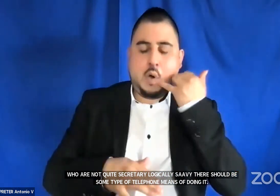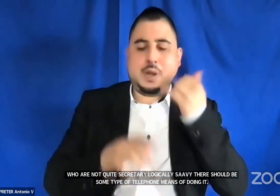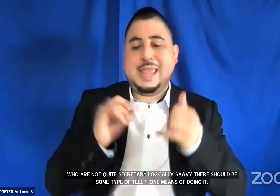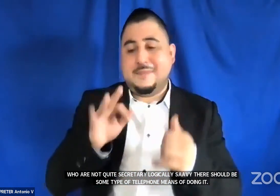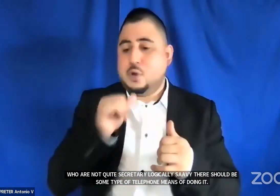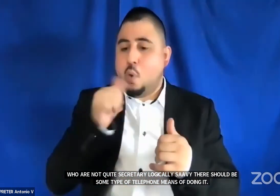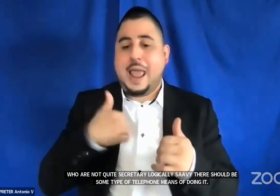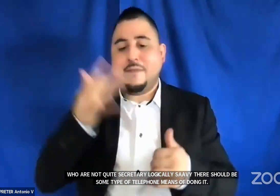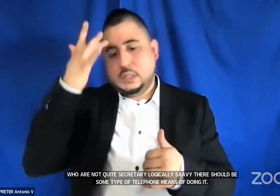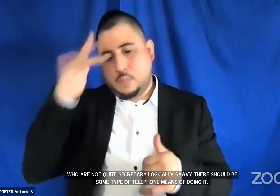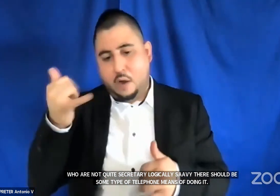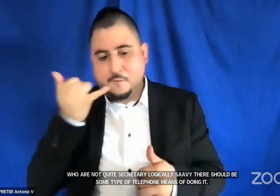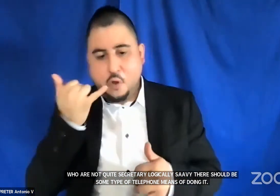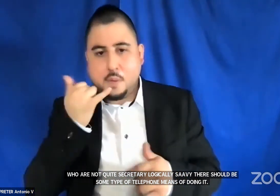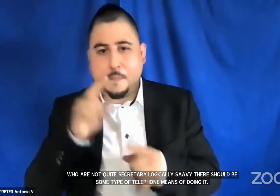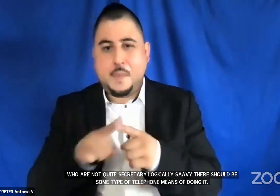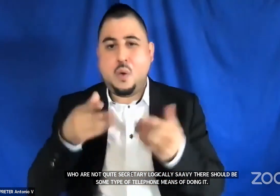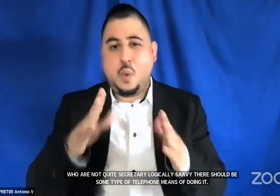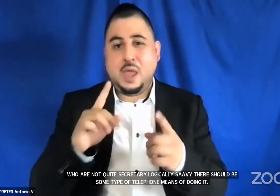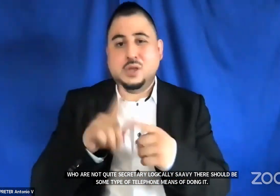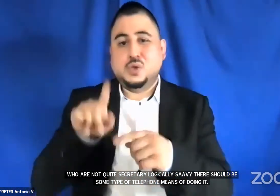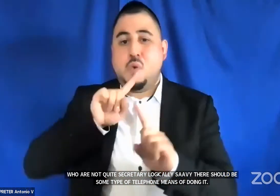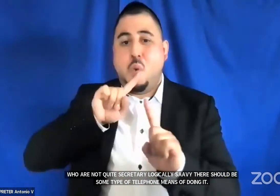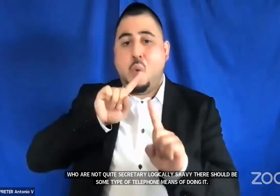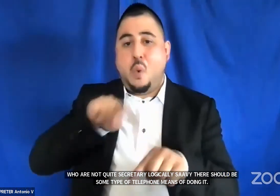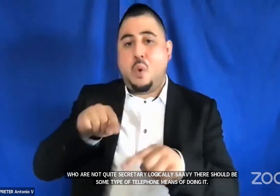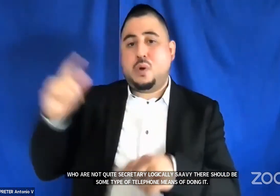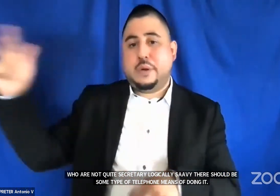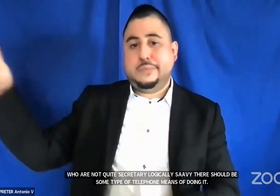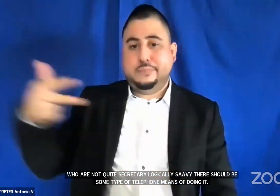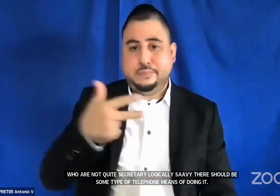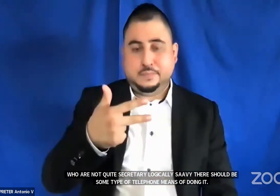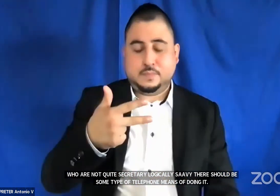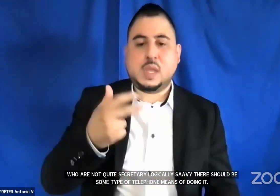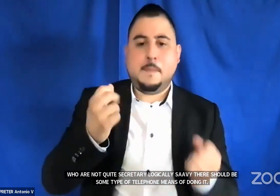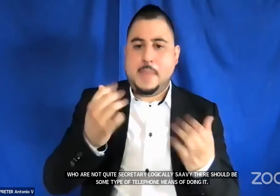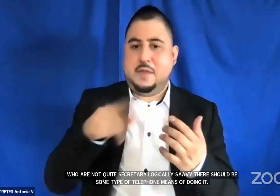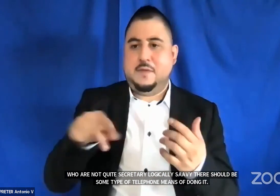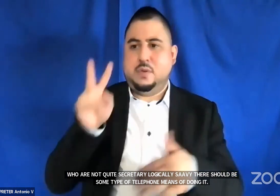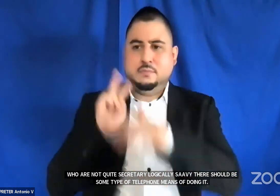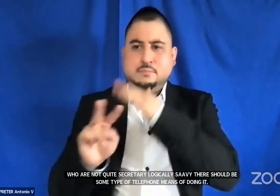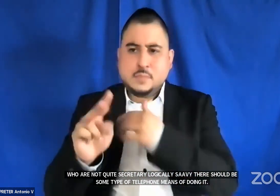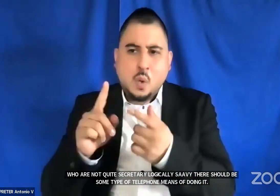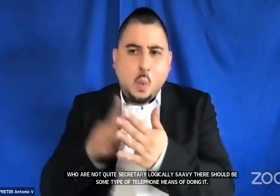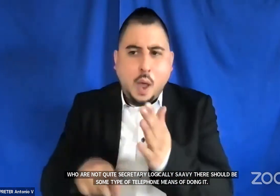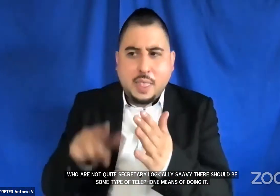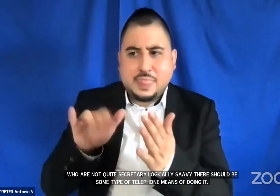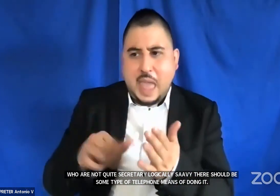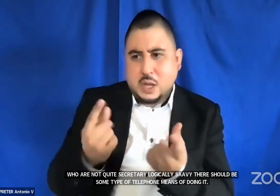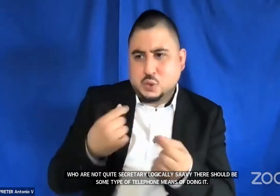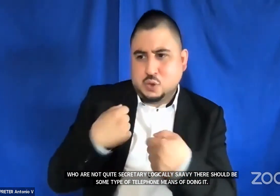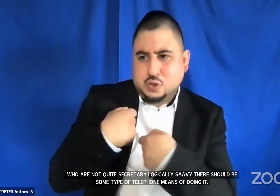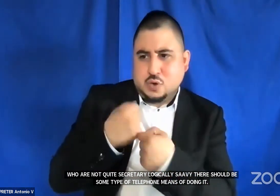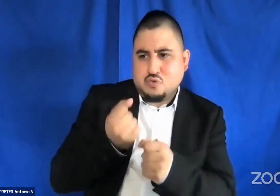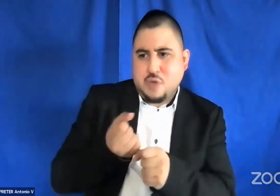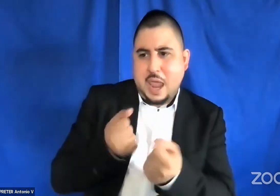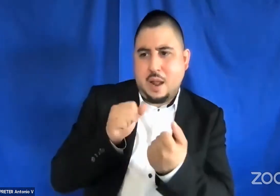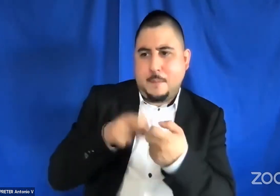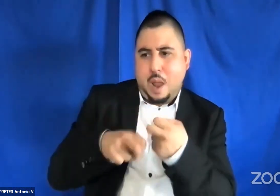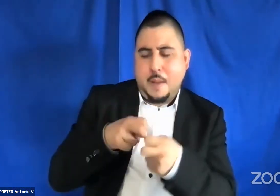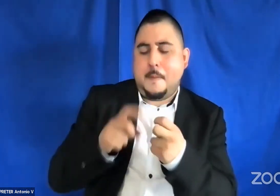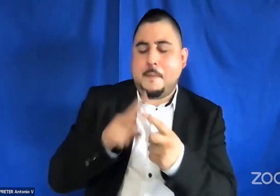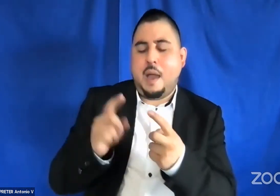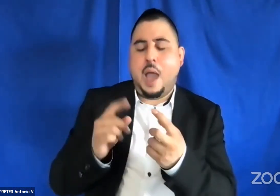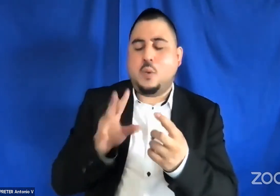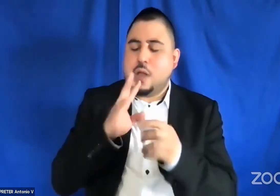of technically savvy way of ordering the vehicle. And I know that many of you who are jumping ahead are thinking that's going to create a problem. Well, hopefully I can address that as I move